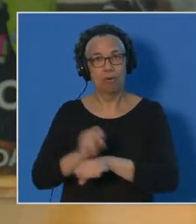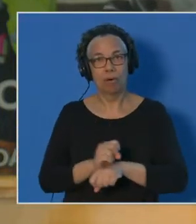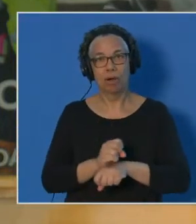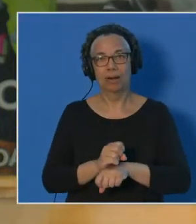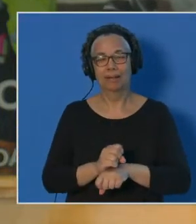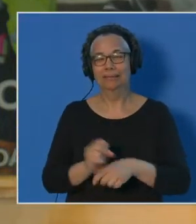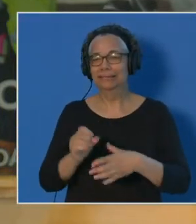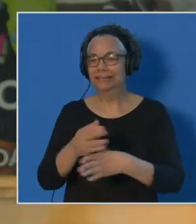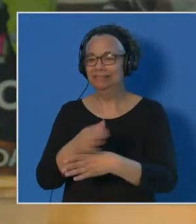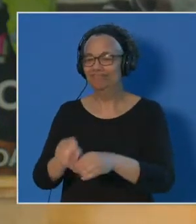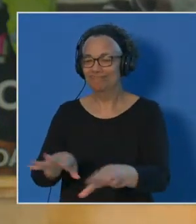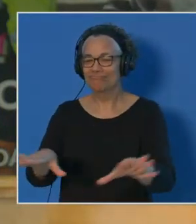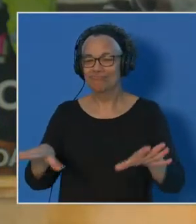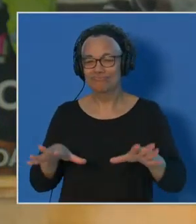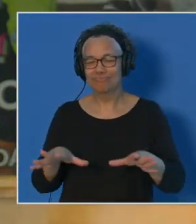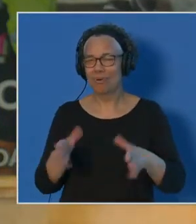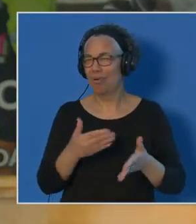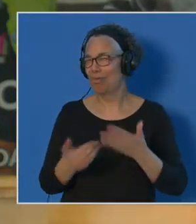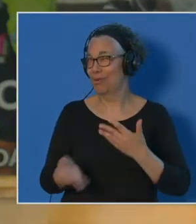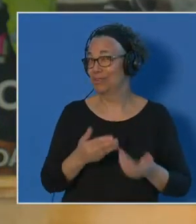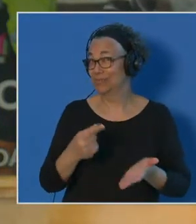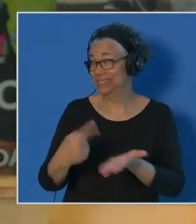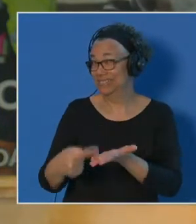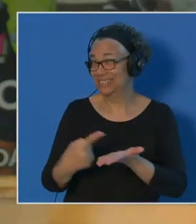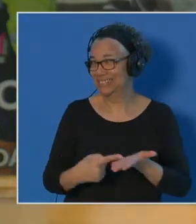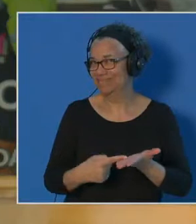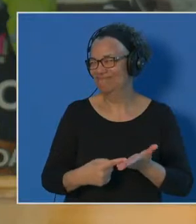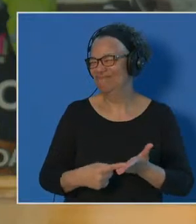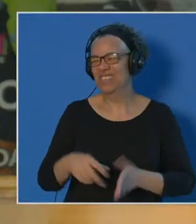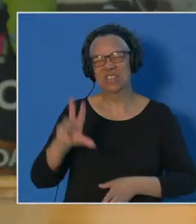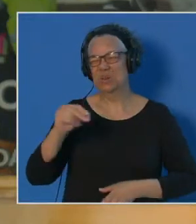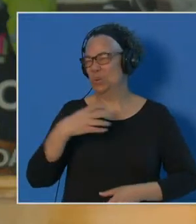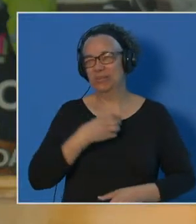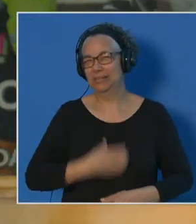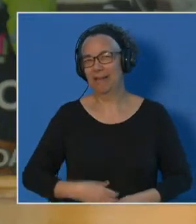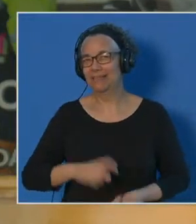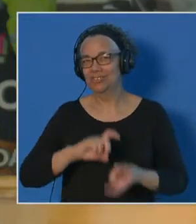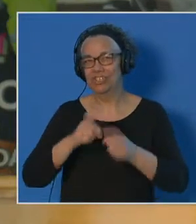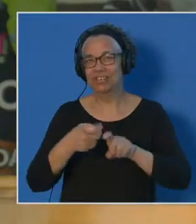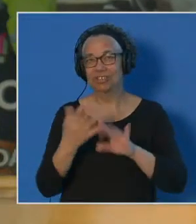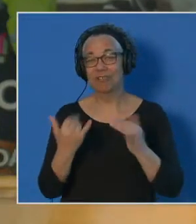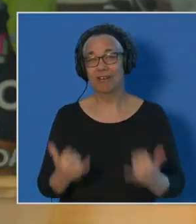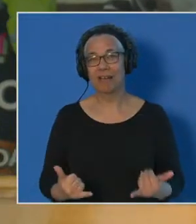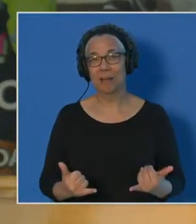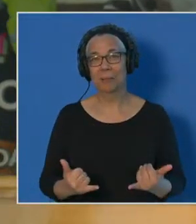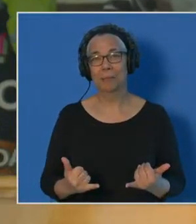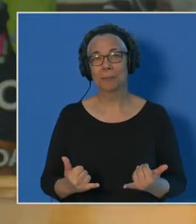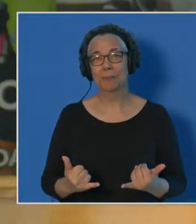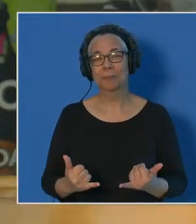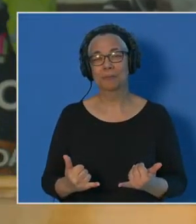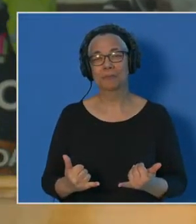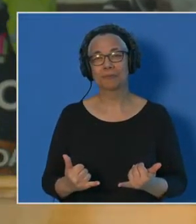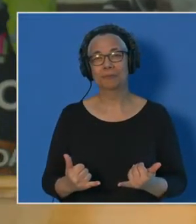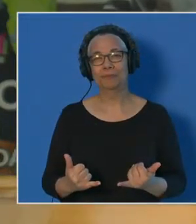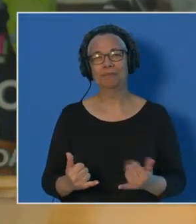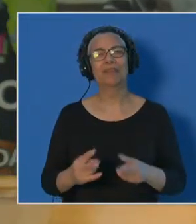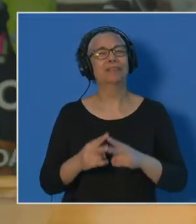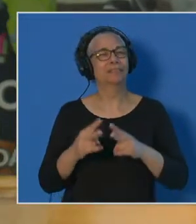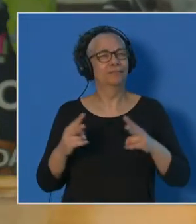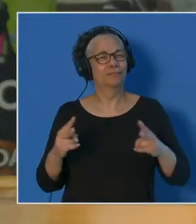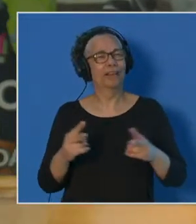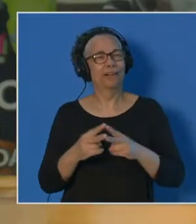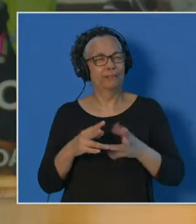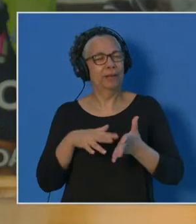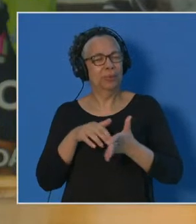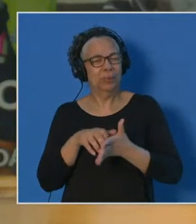is actively being discussed, at this point there is no appetite to change that, because we are dealing with a very, very vulnerable population.